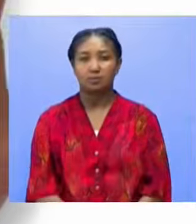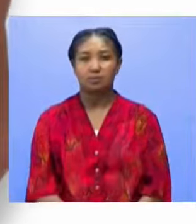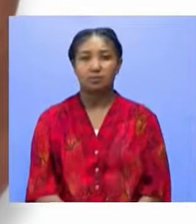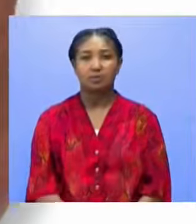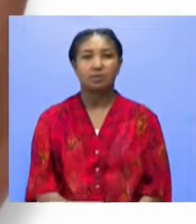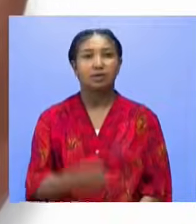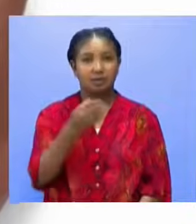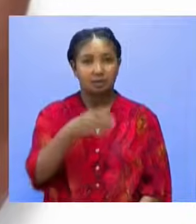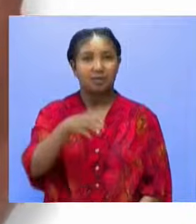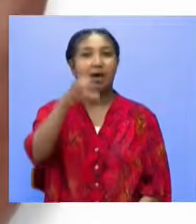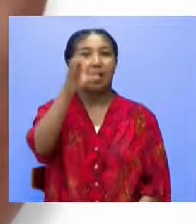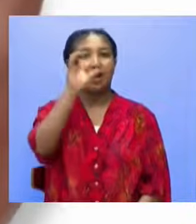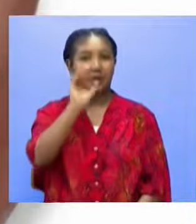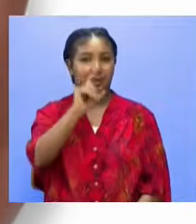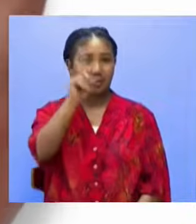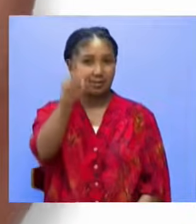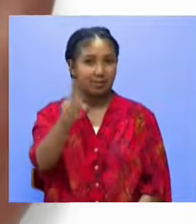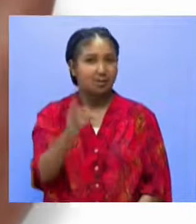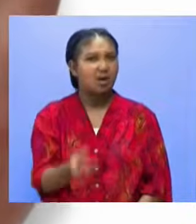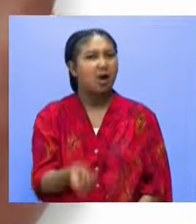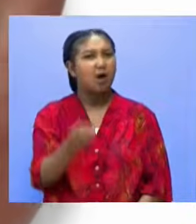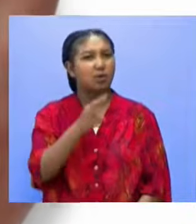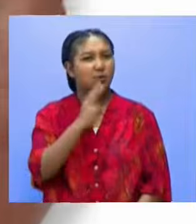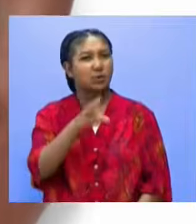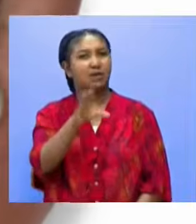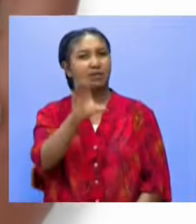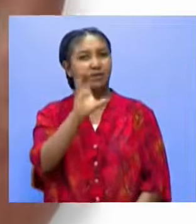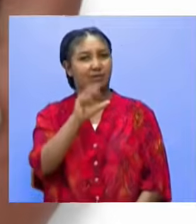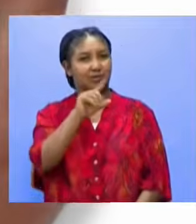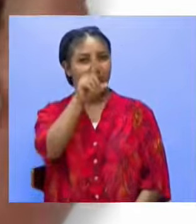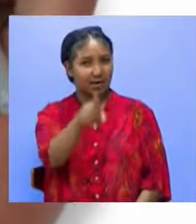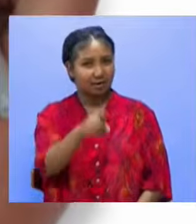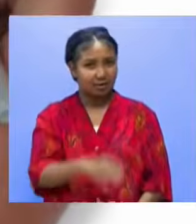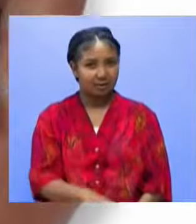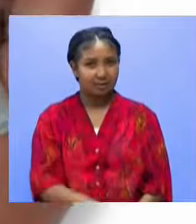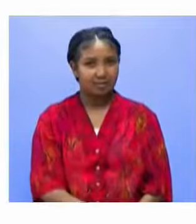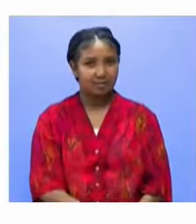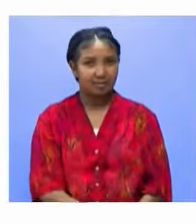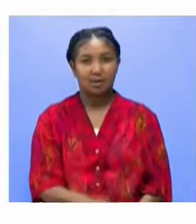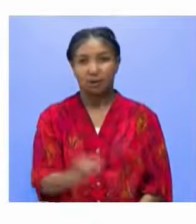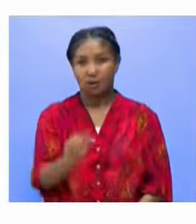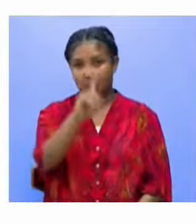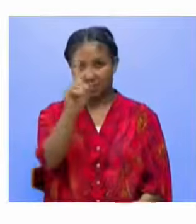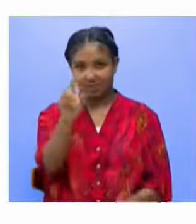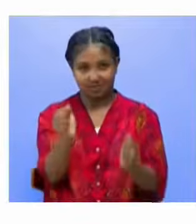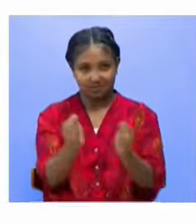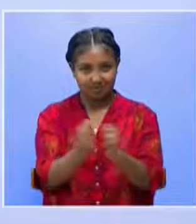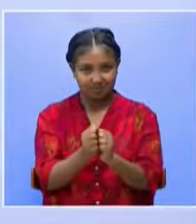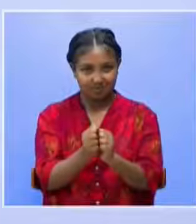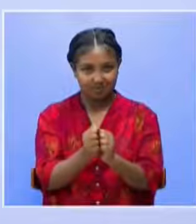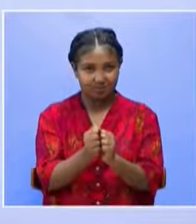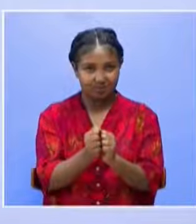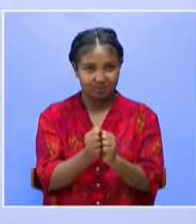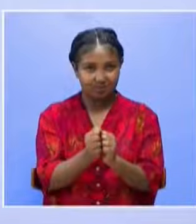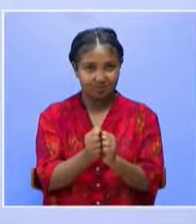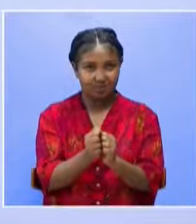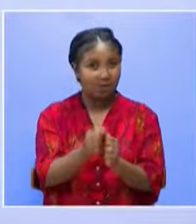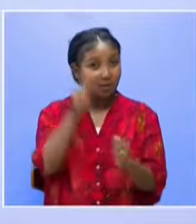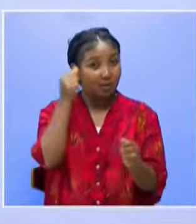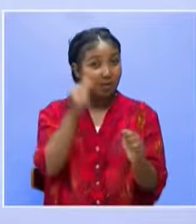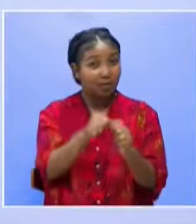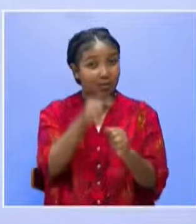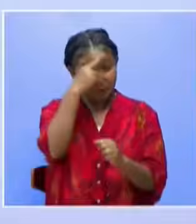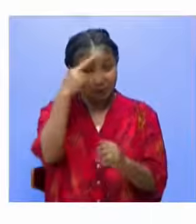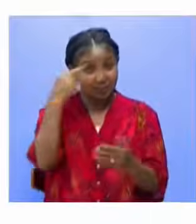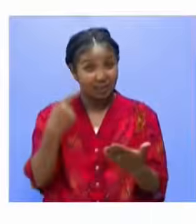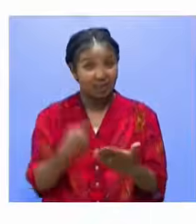drunk? How much water have you drunk? It is a question for. Very remind, because